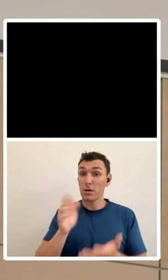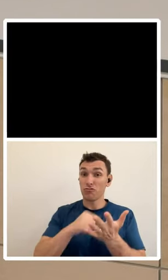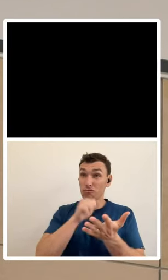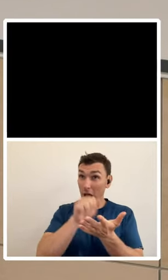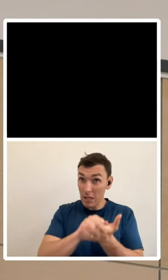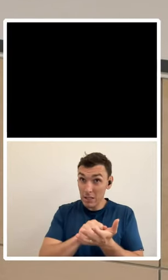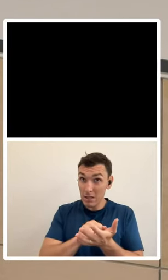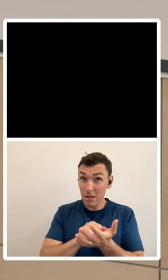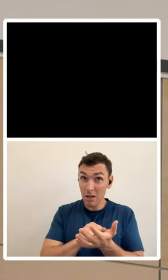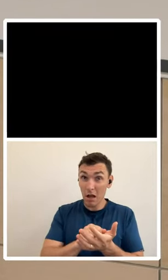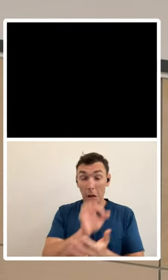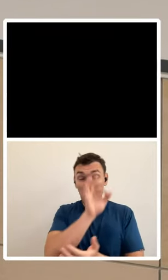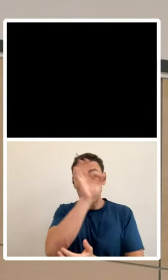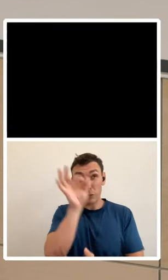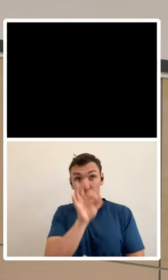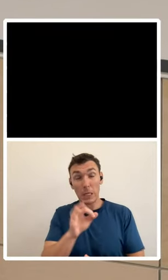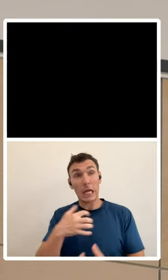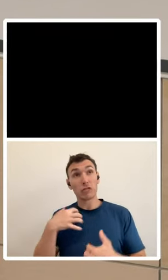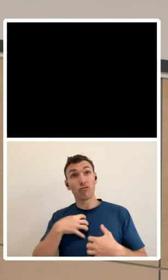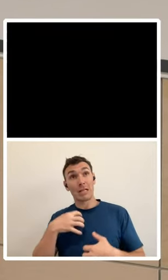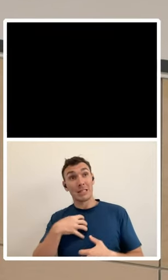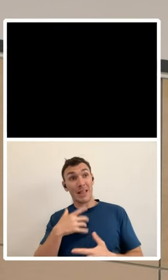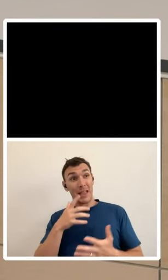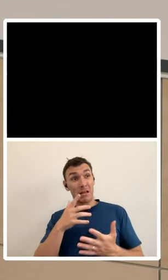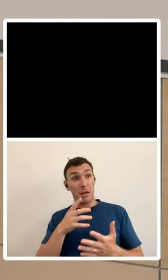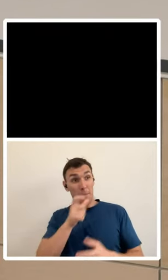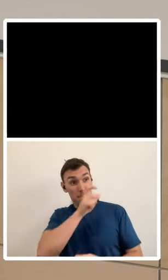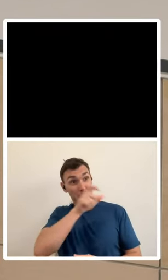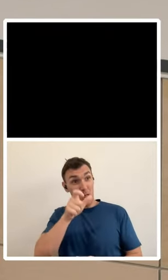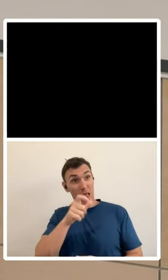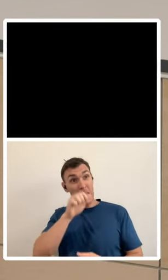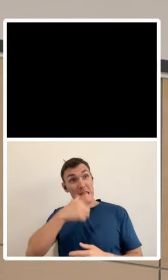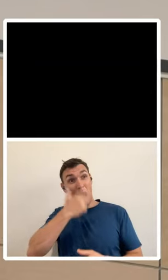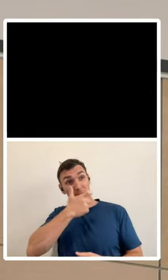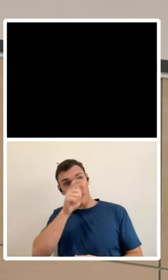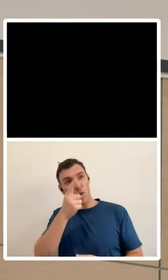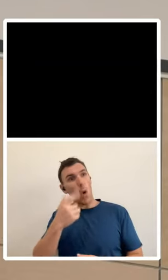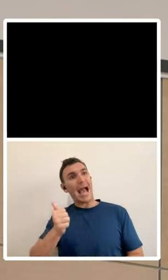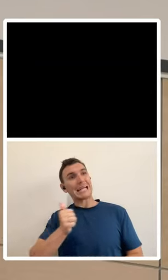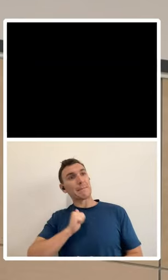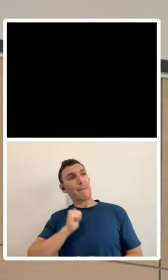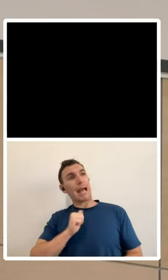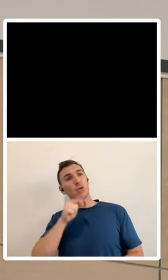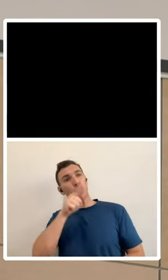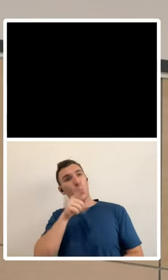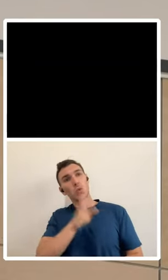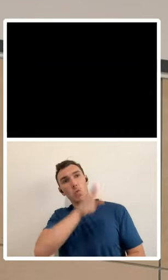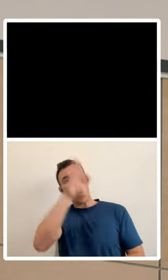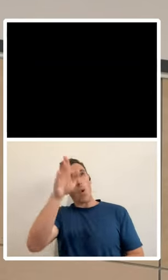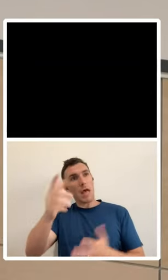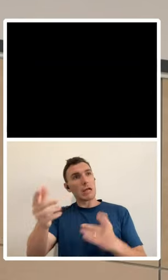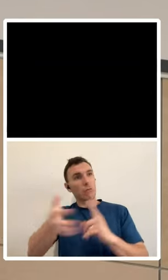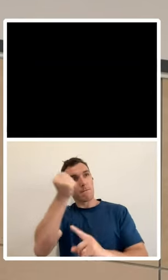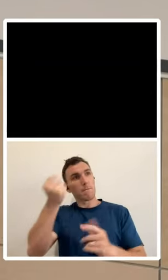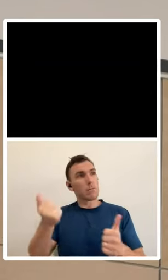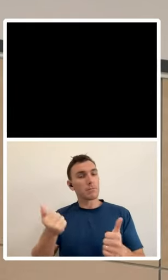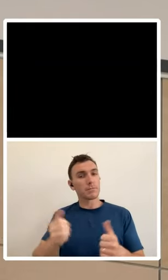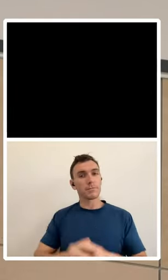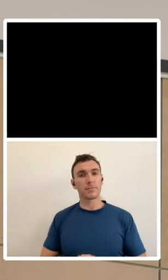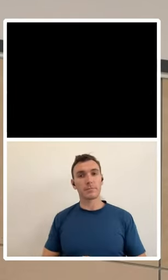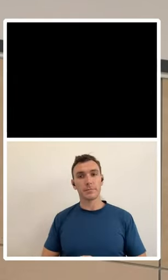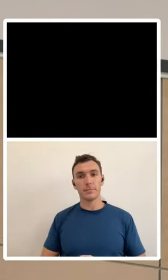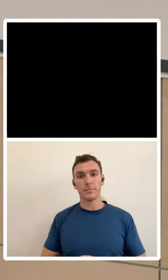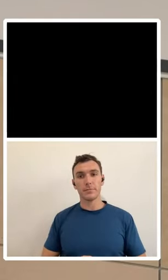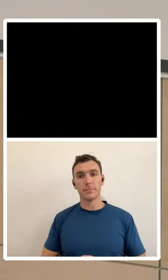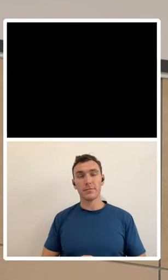I was mad as a kid. Like, I was very competitive. I had to win every competition, and... people at school would be like, oh, we know like you're